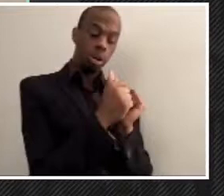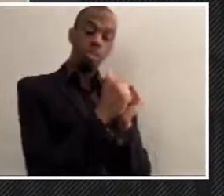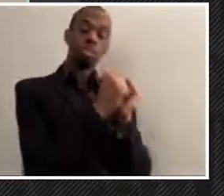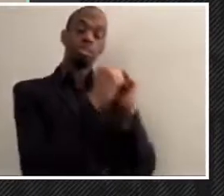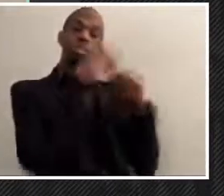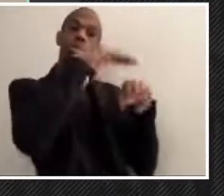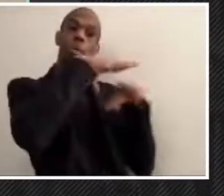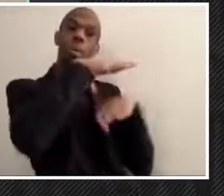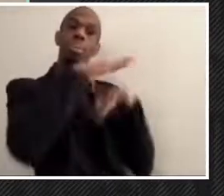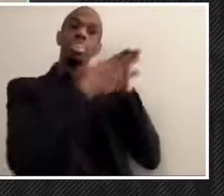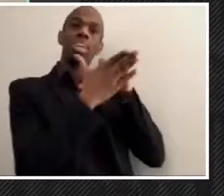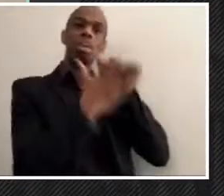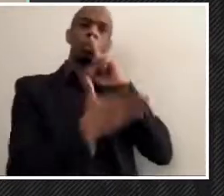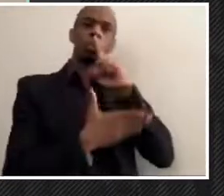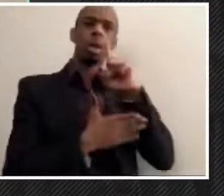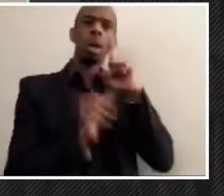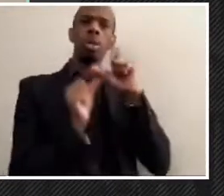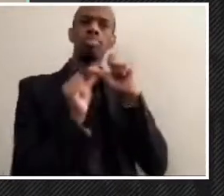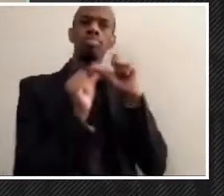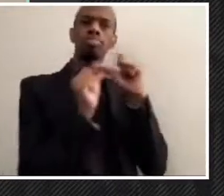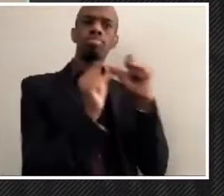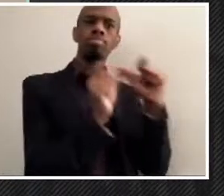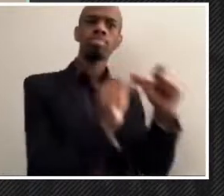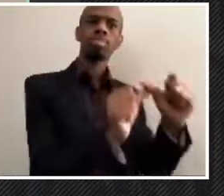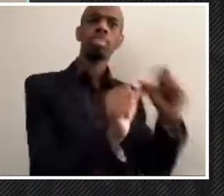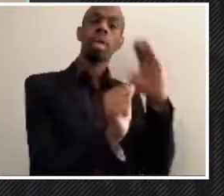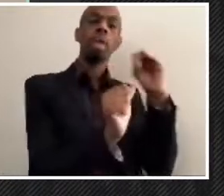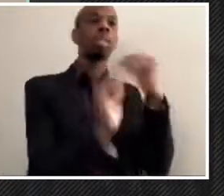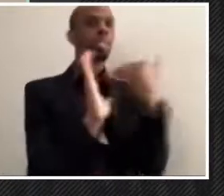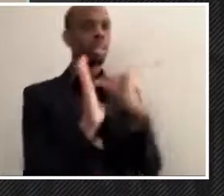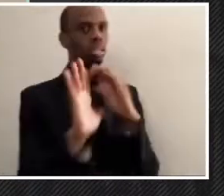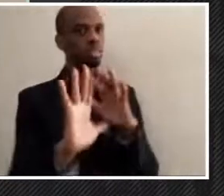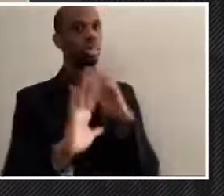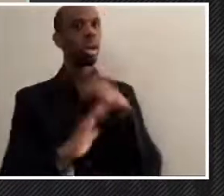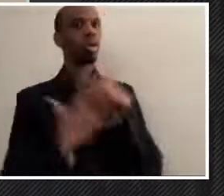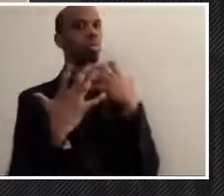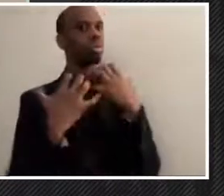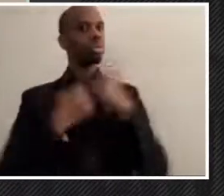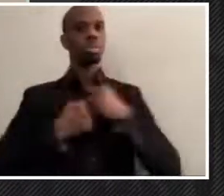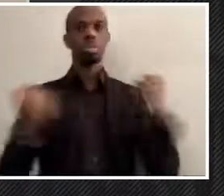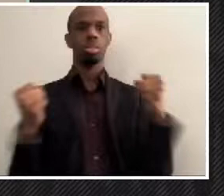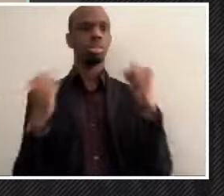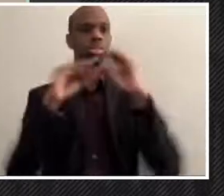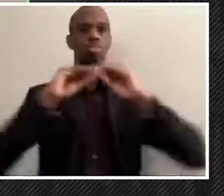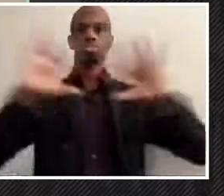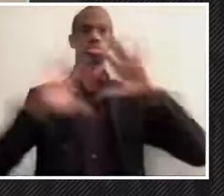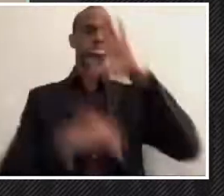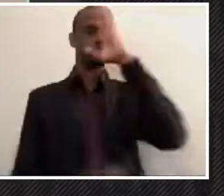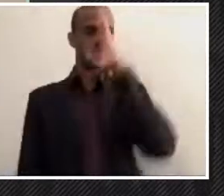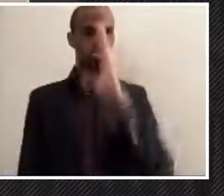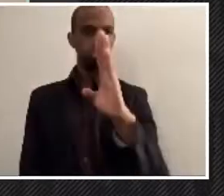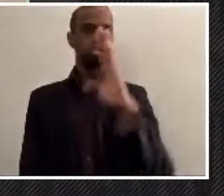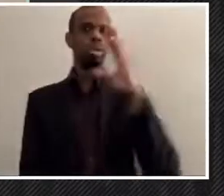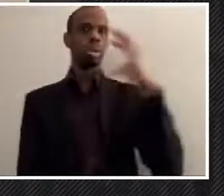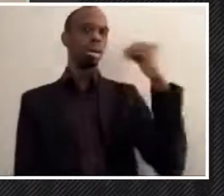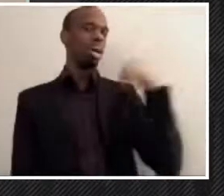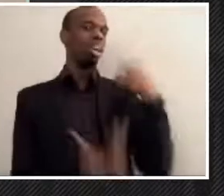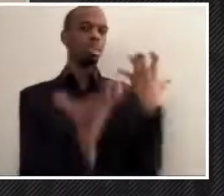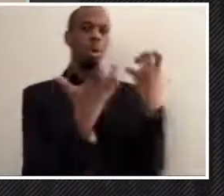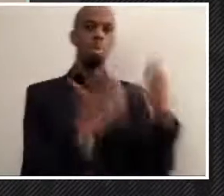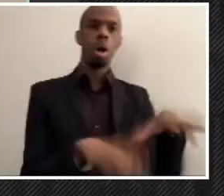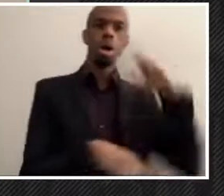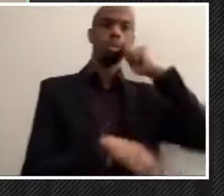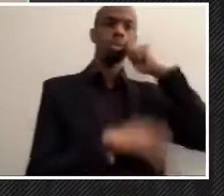of, again, I'm going to continue to be explicit about what we're talking about. I'm not going to use racism because that's easy to talk about. And white